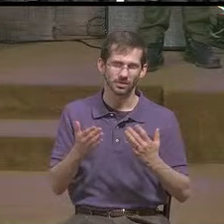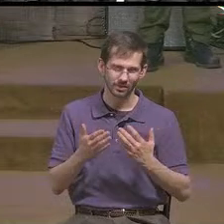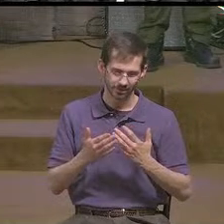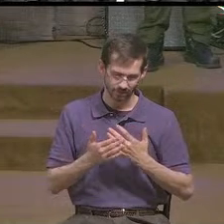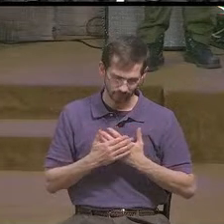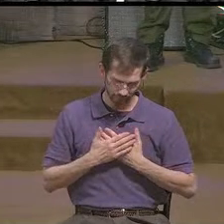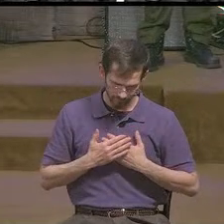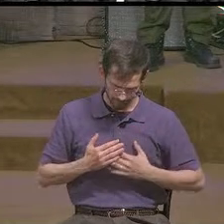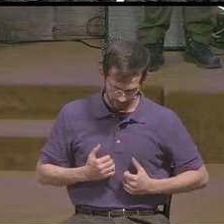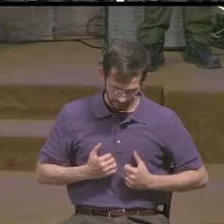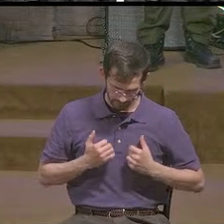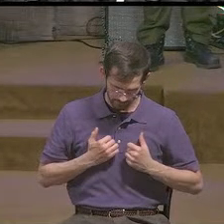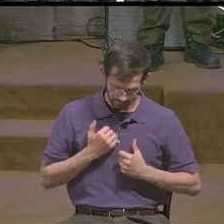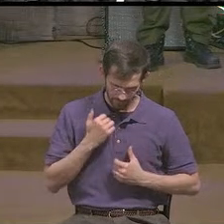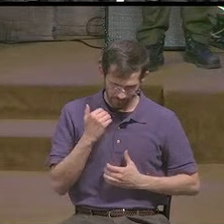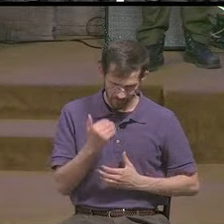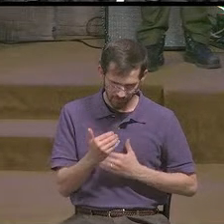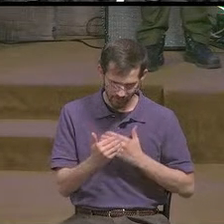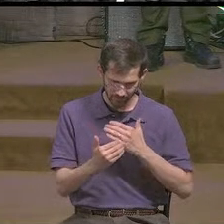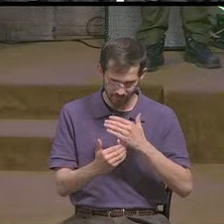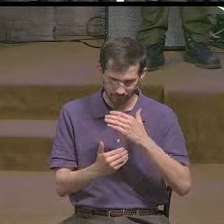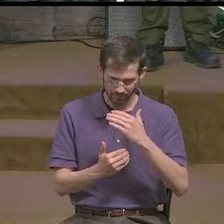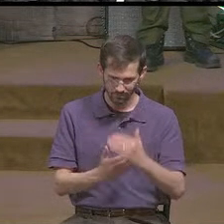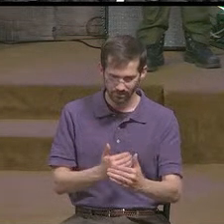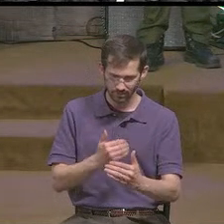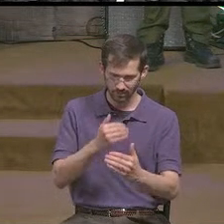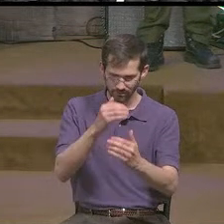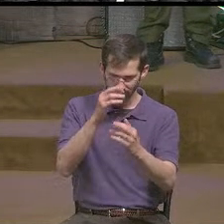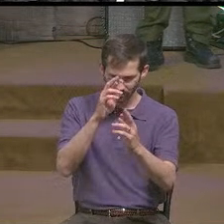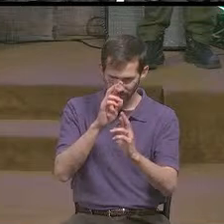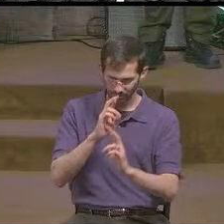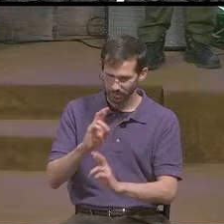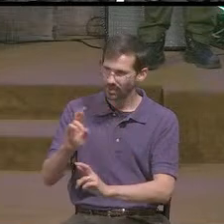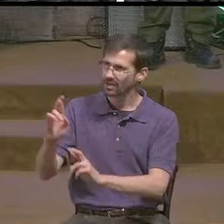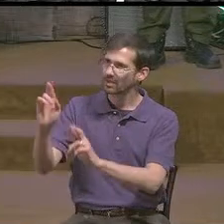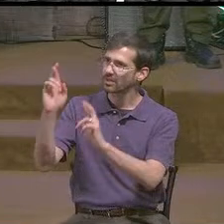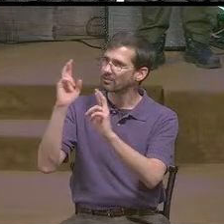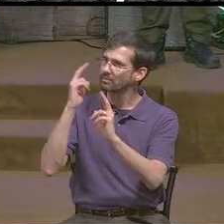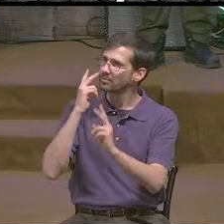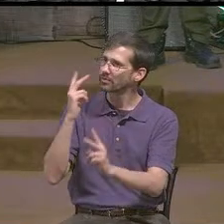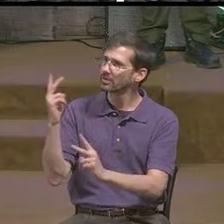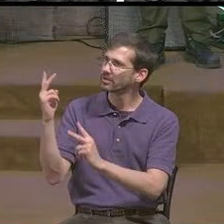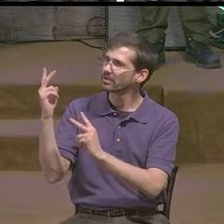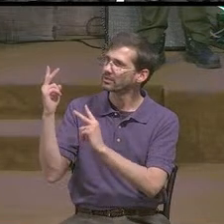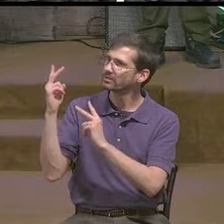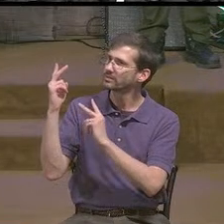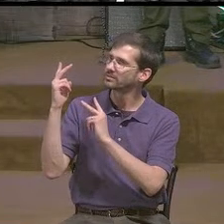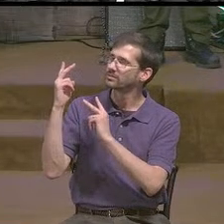I live my life in remembrance.